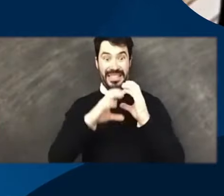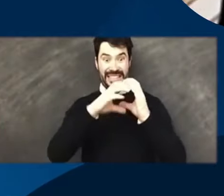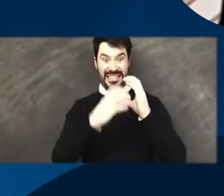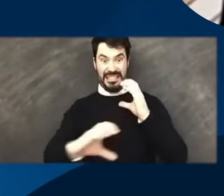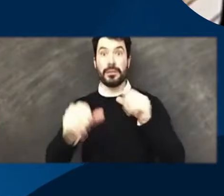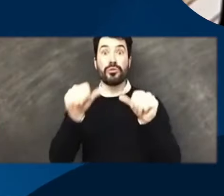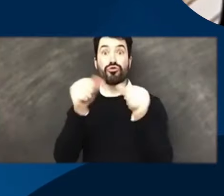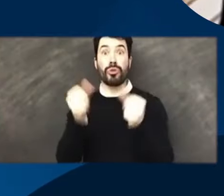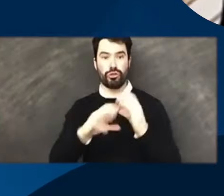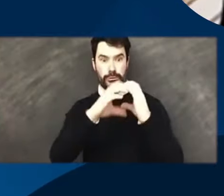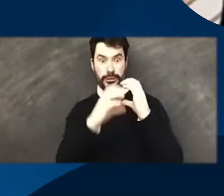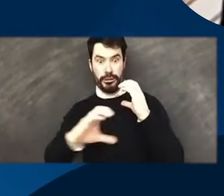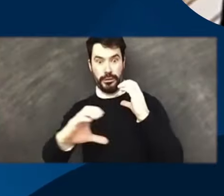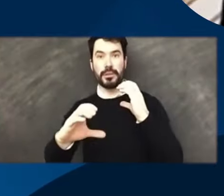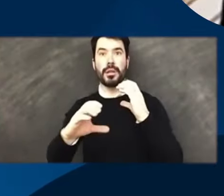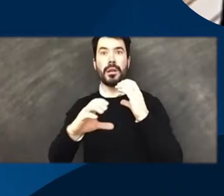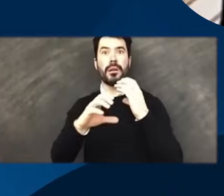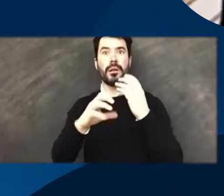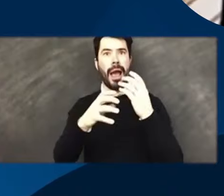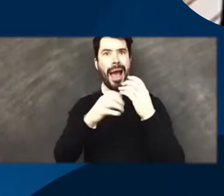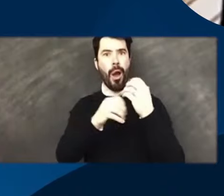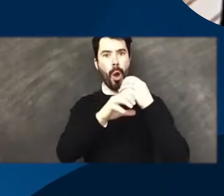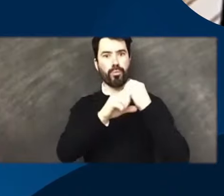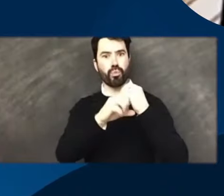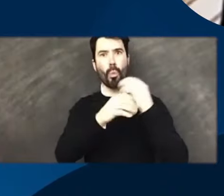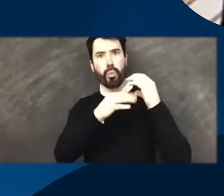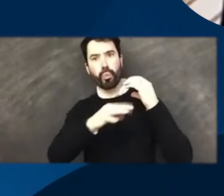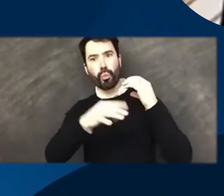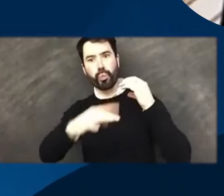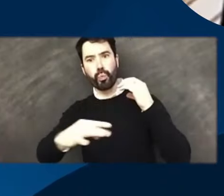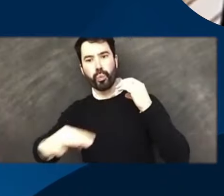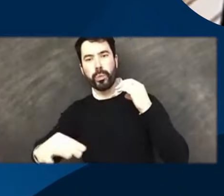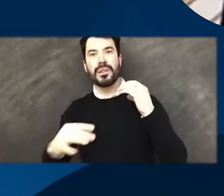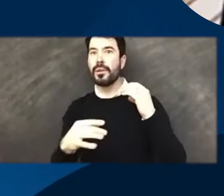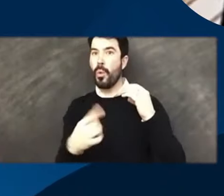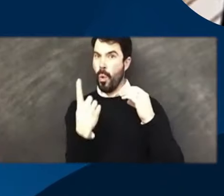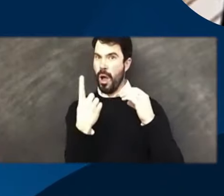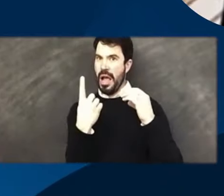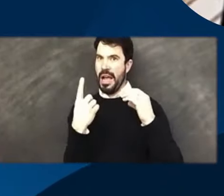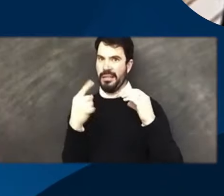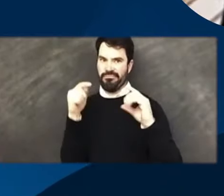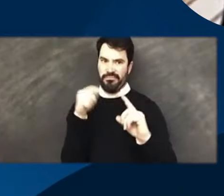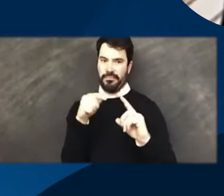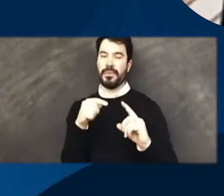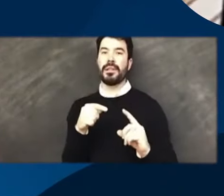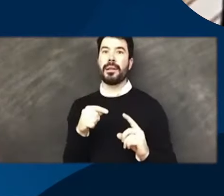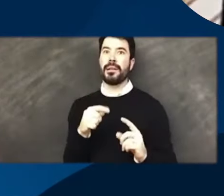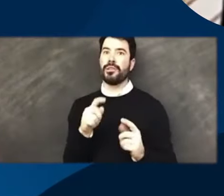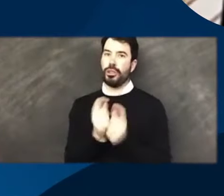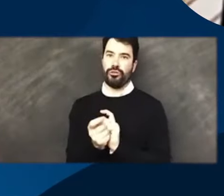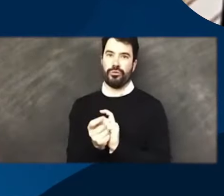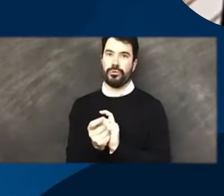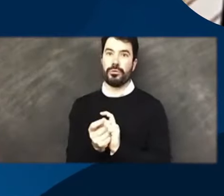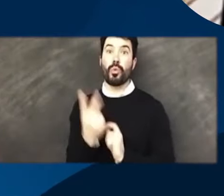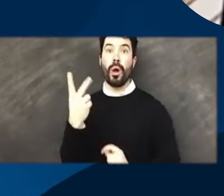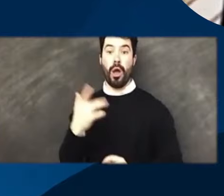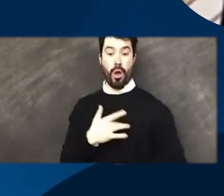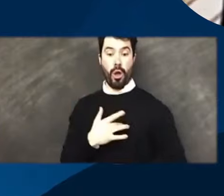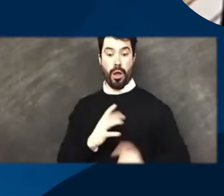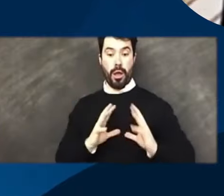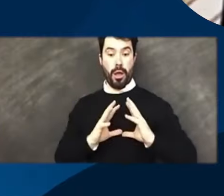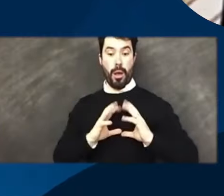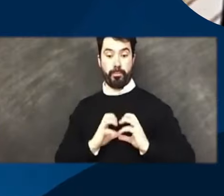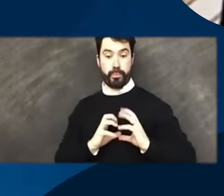and function of the blood vessels. And the one that's primarily affected is the aorta, that big blood vessel that comes out of the left